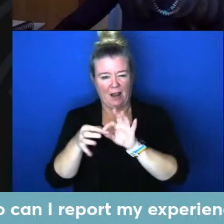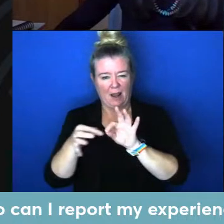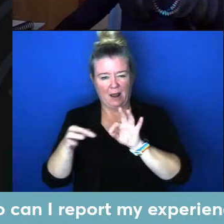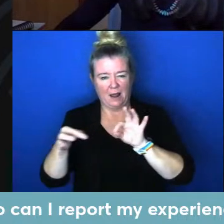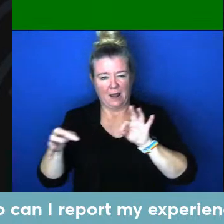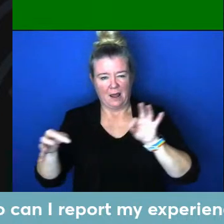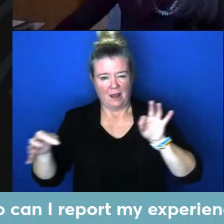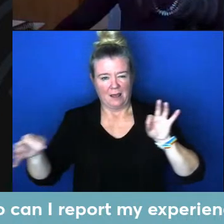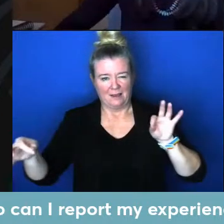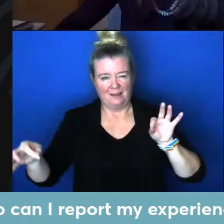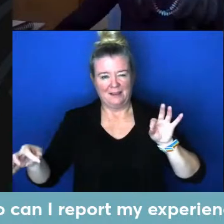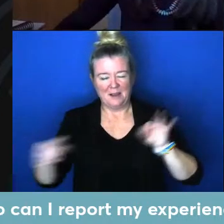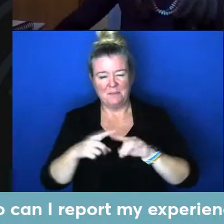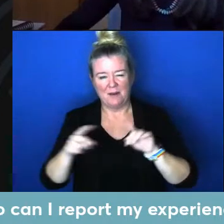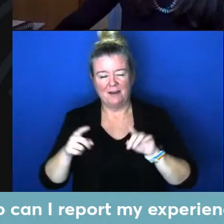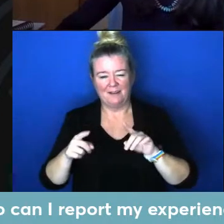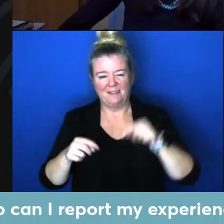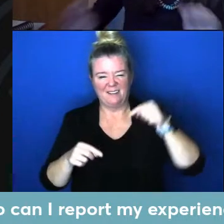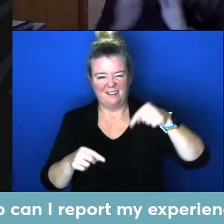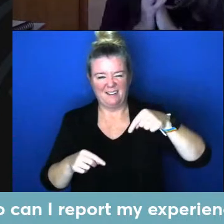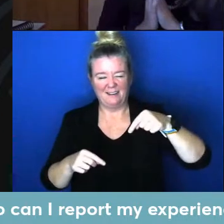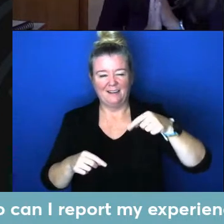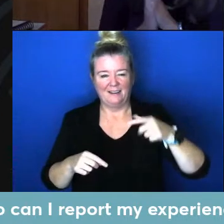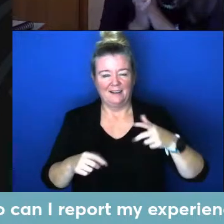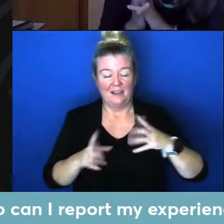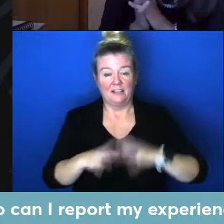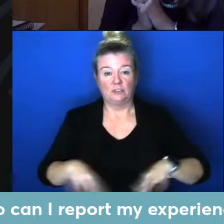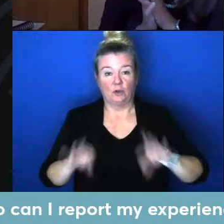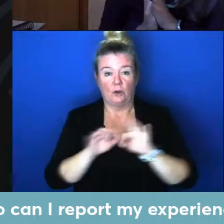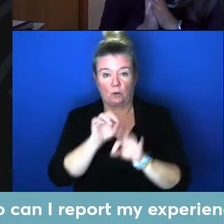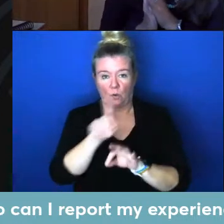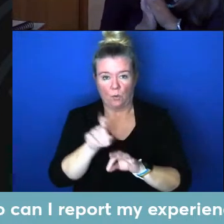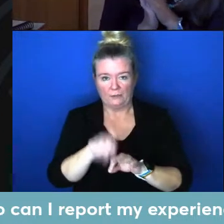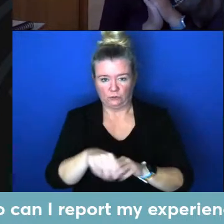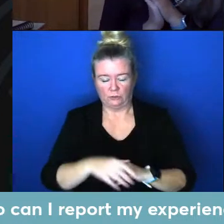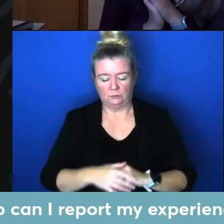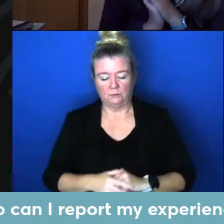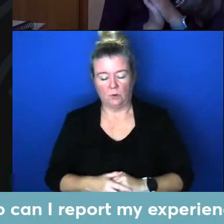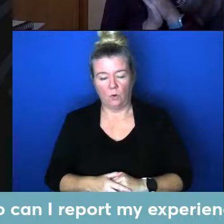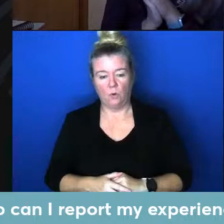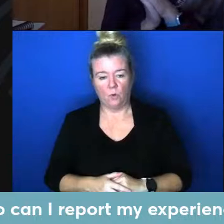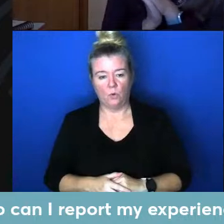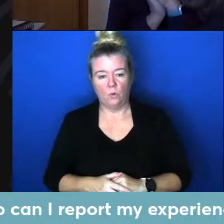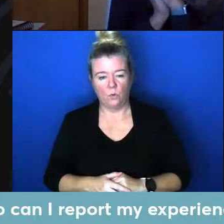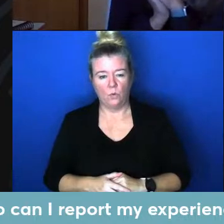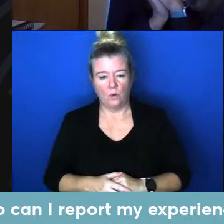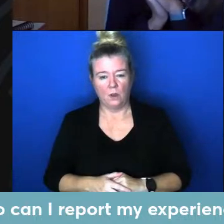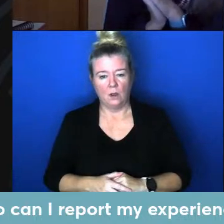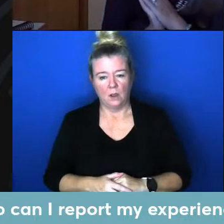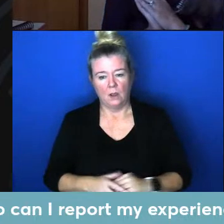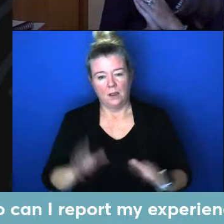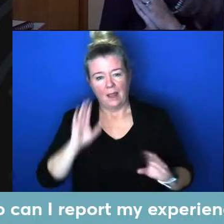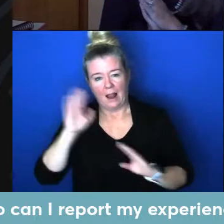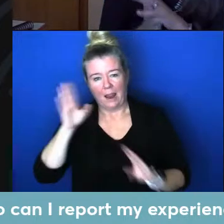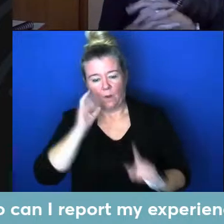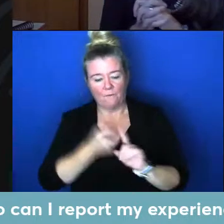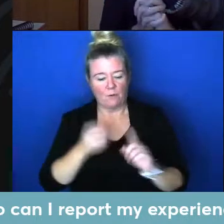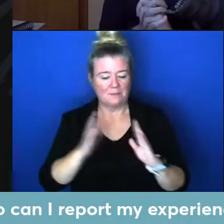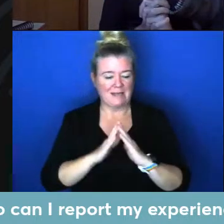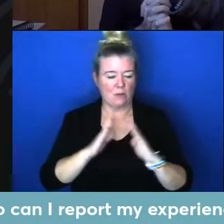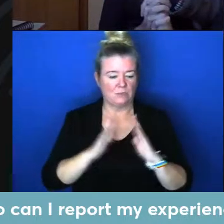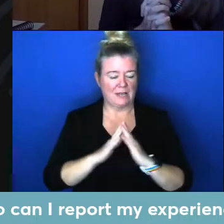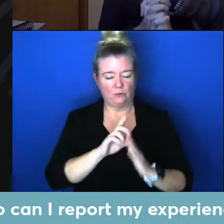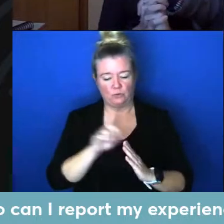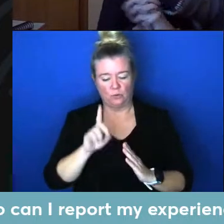longer, but obviously a critical one. So this person says, greetings from downtown Detroit.